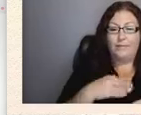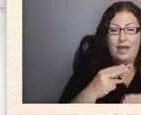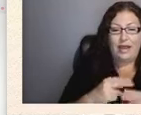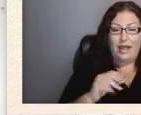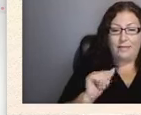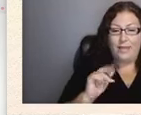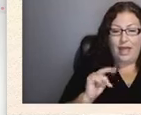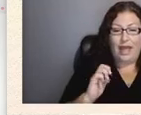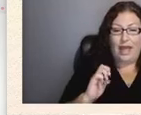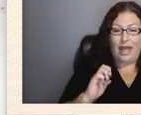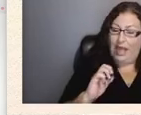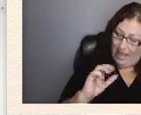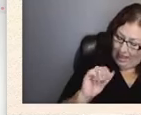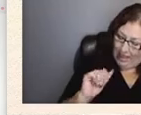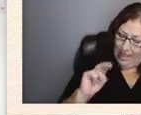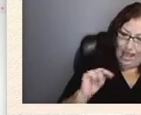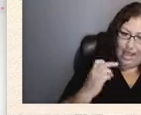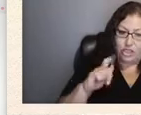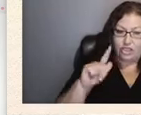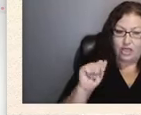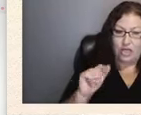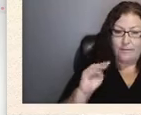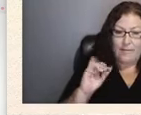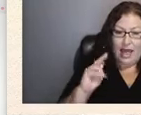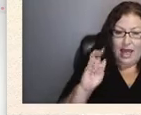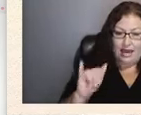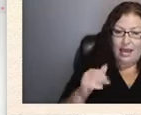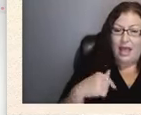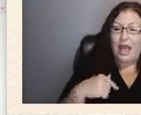Miney, and I am at